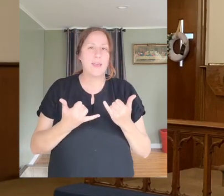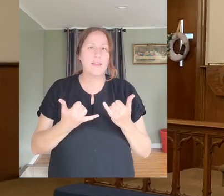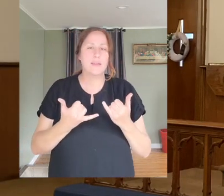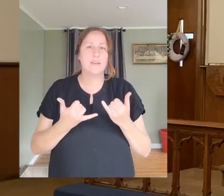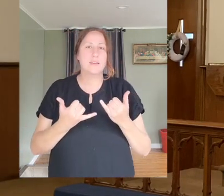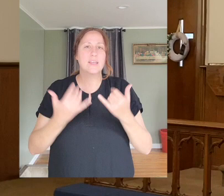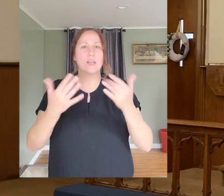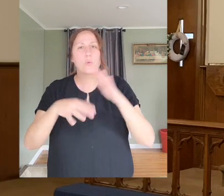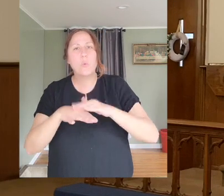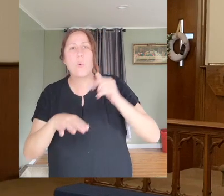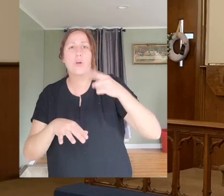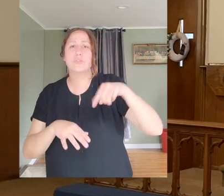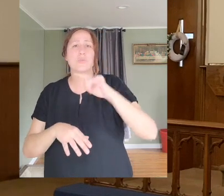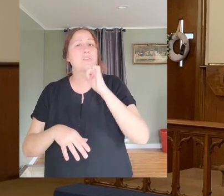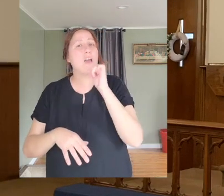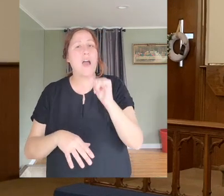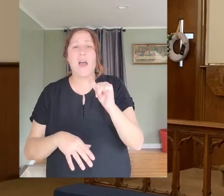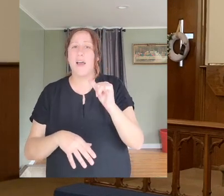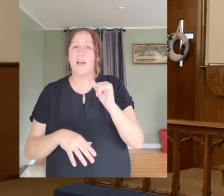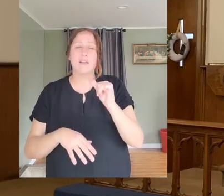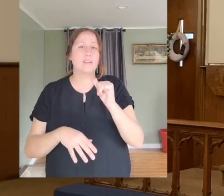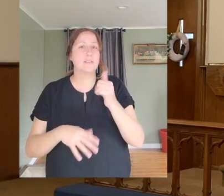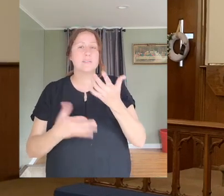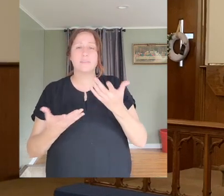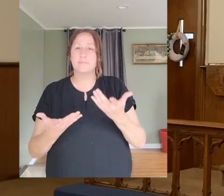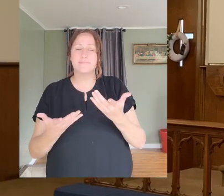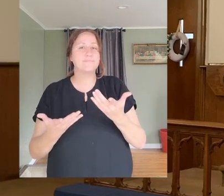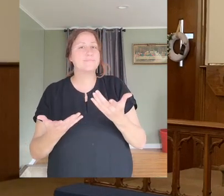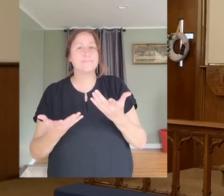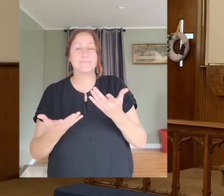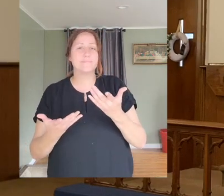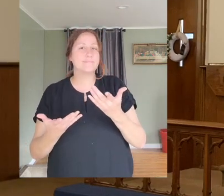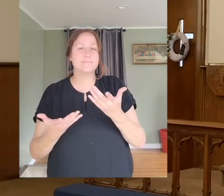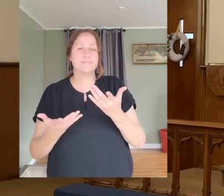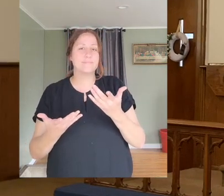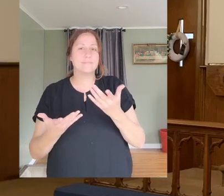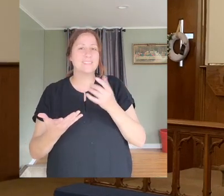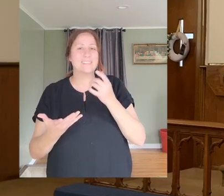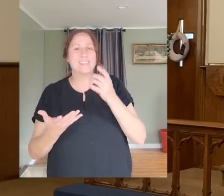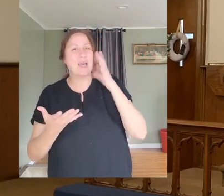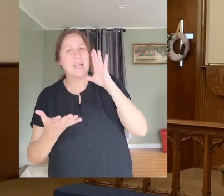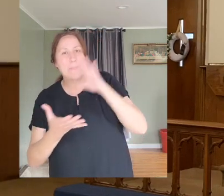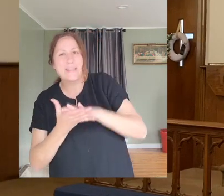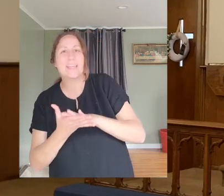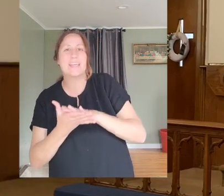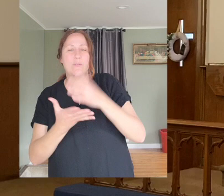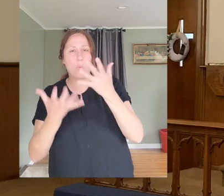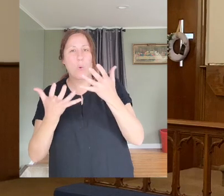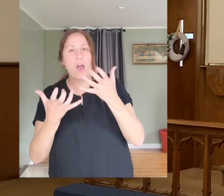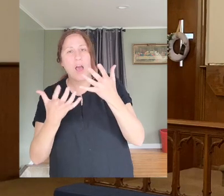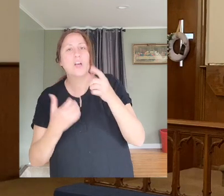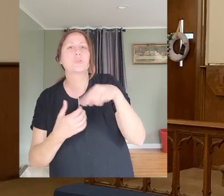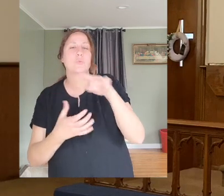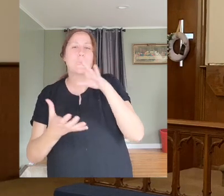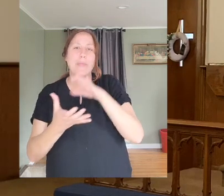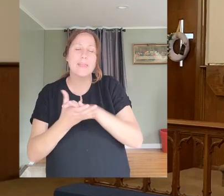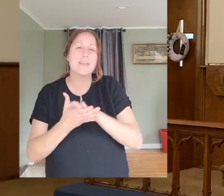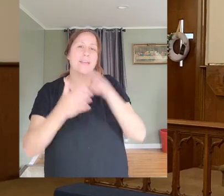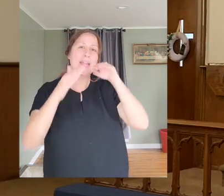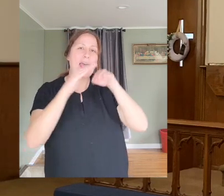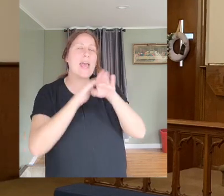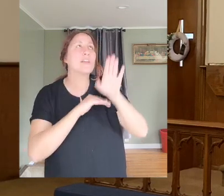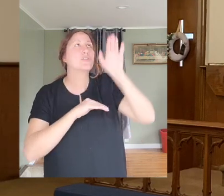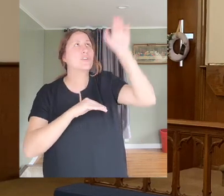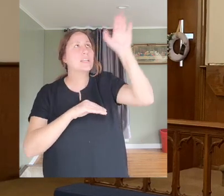be slow of heart to believe that it was necessary that the Christ should suffer these things to enter into his